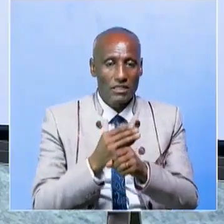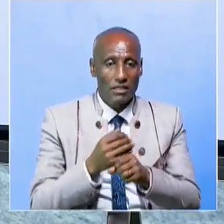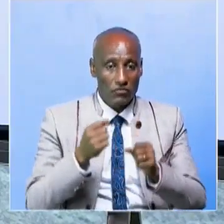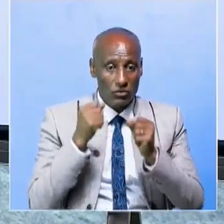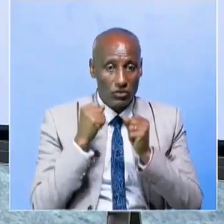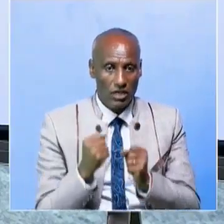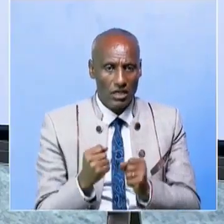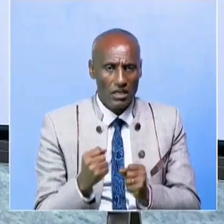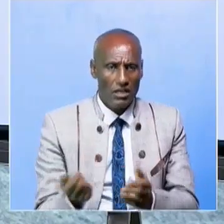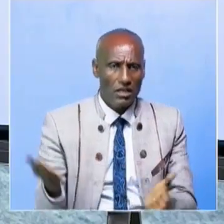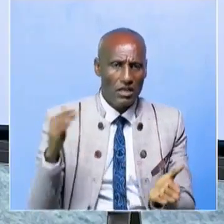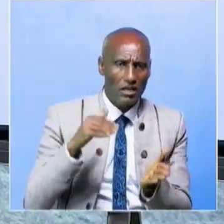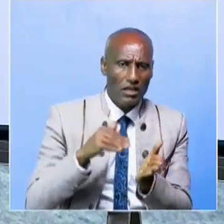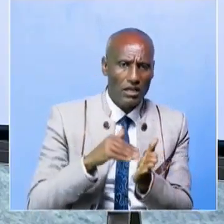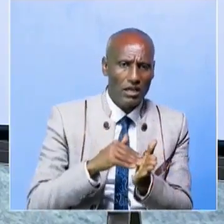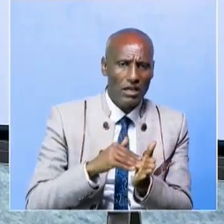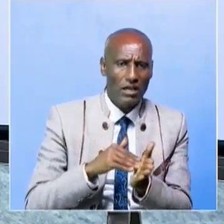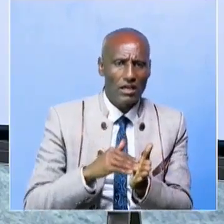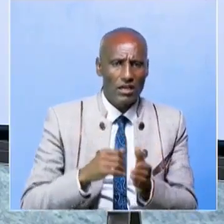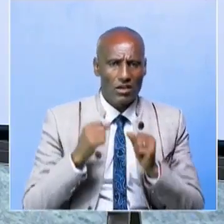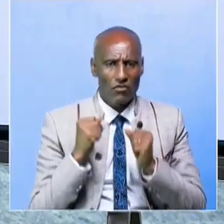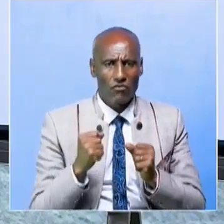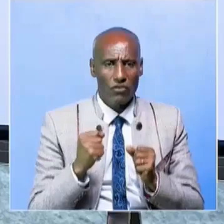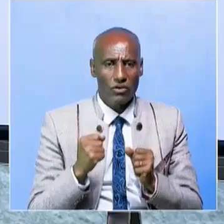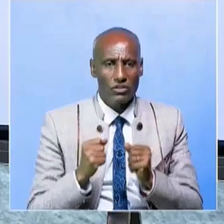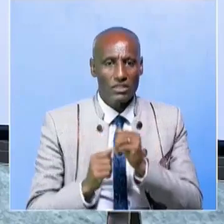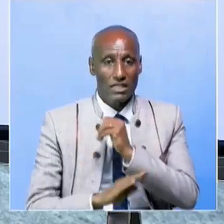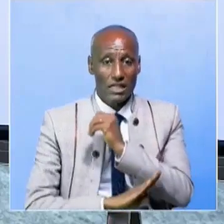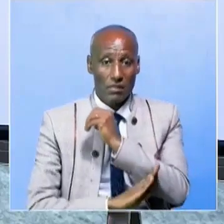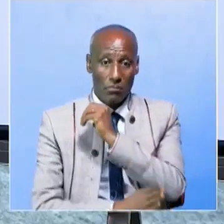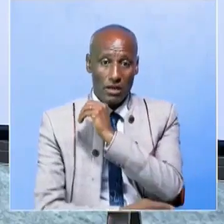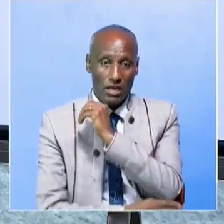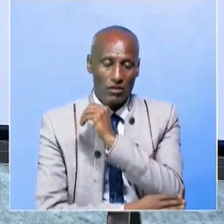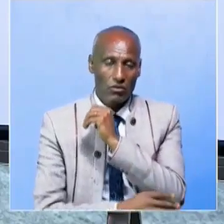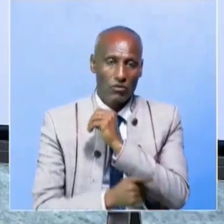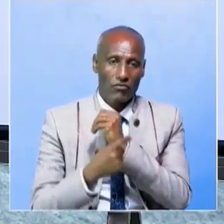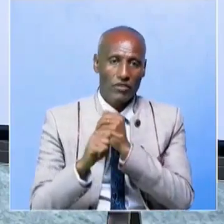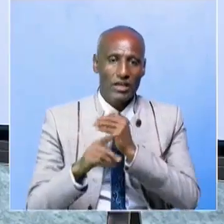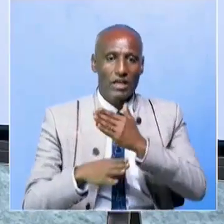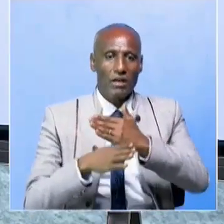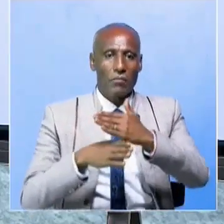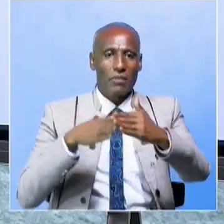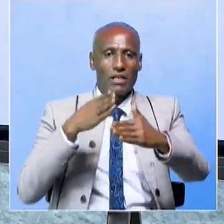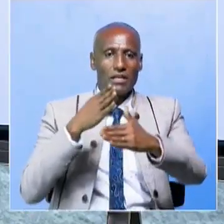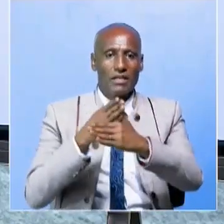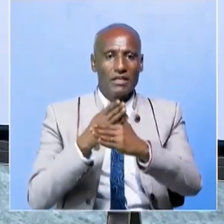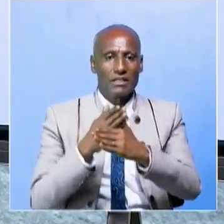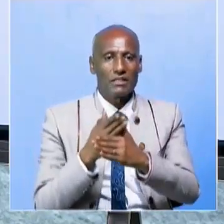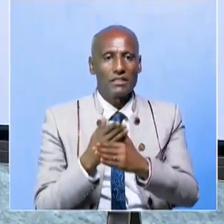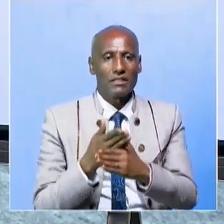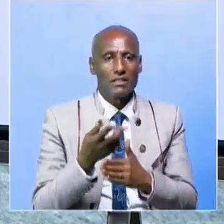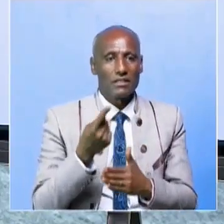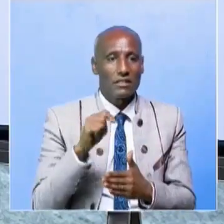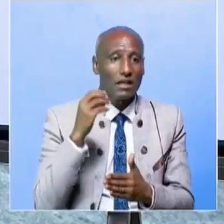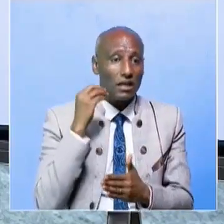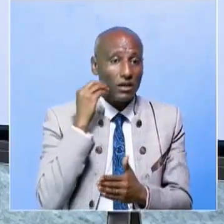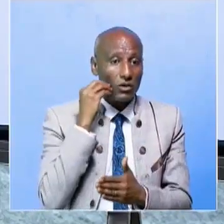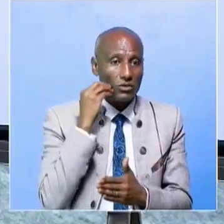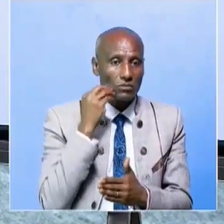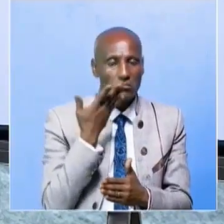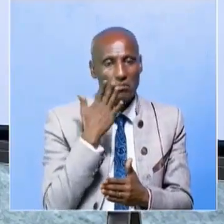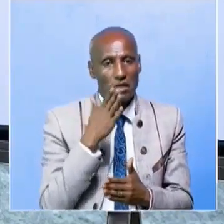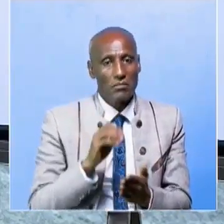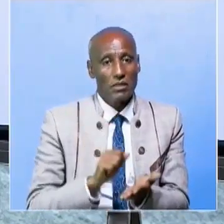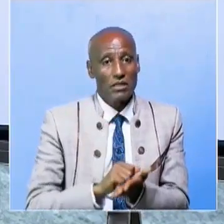reinforce the base of that building site, or else the building or the house that is built later